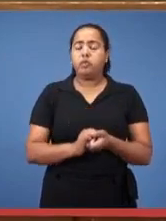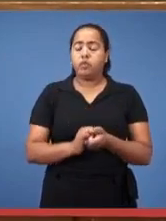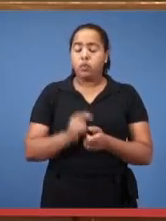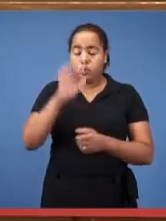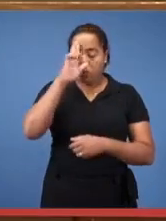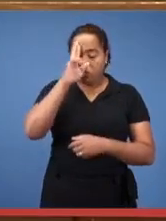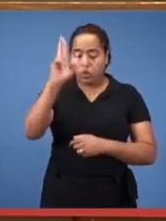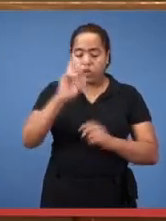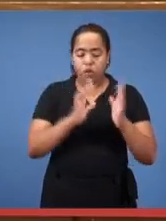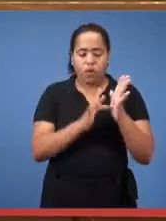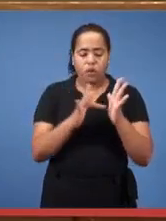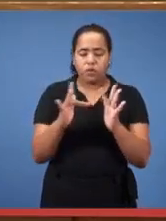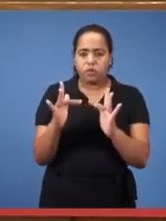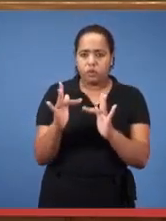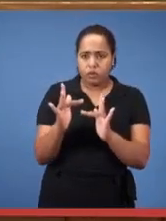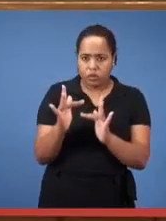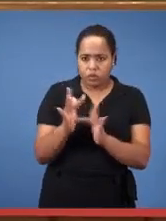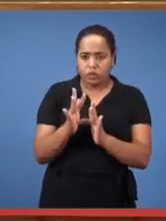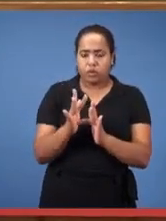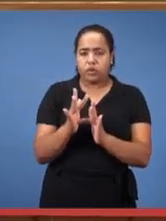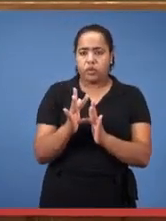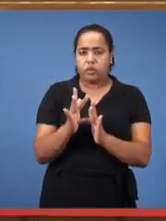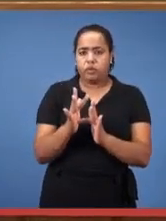and also the Lord Jesus